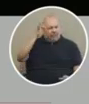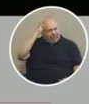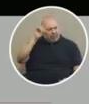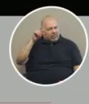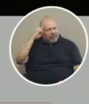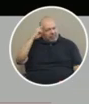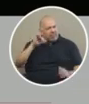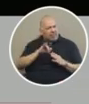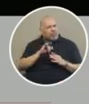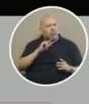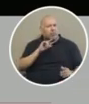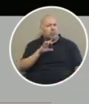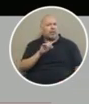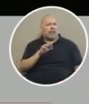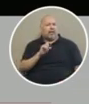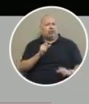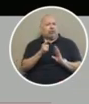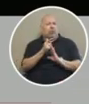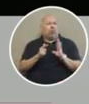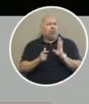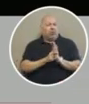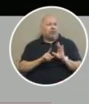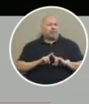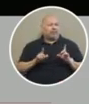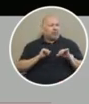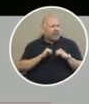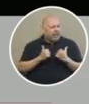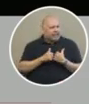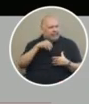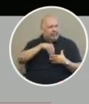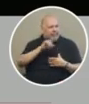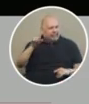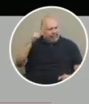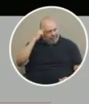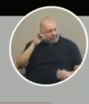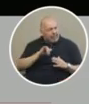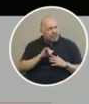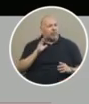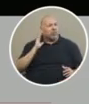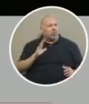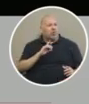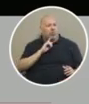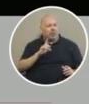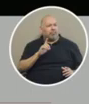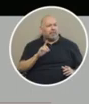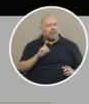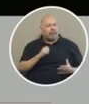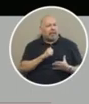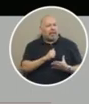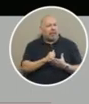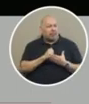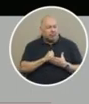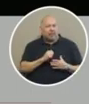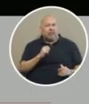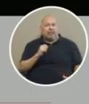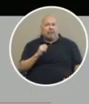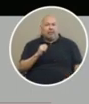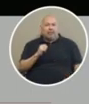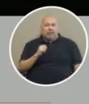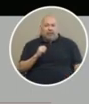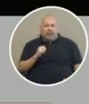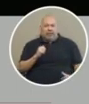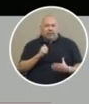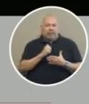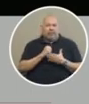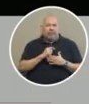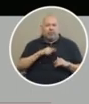government via the CARES Act and these different agencies within the government, the federal government, are going to assist us in assisting